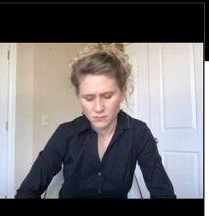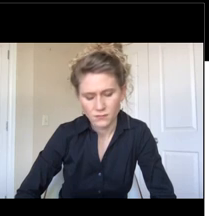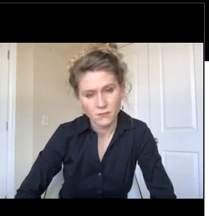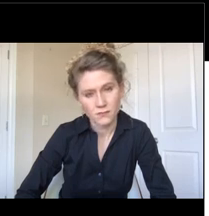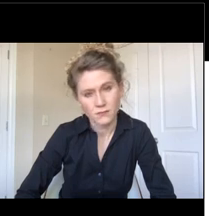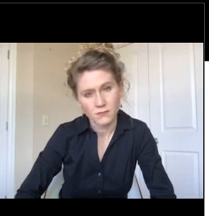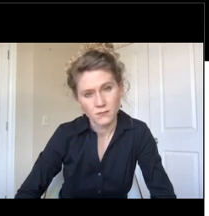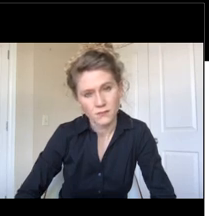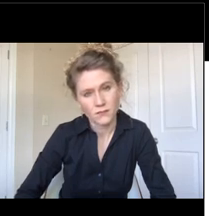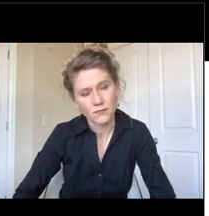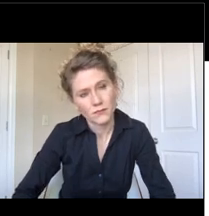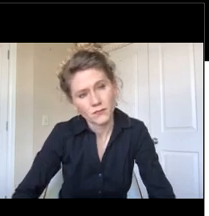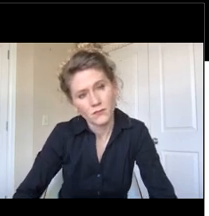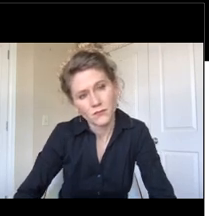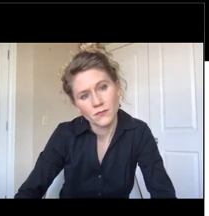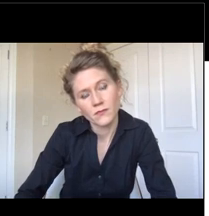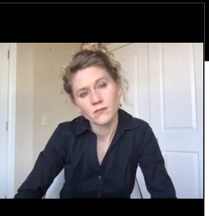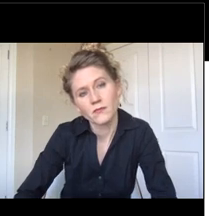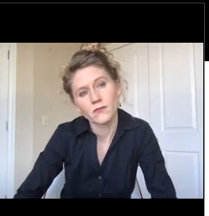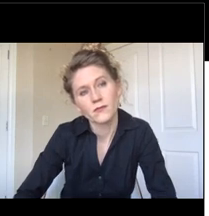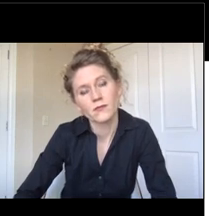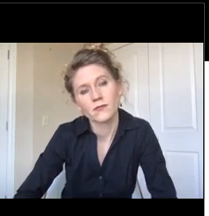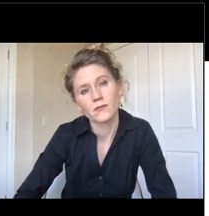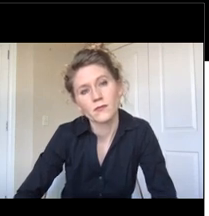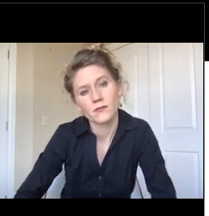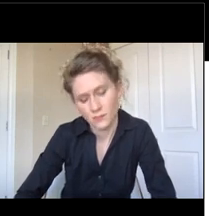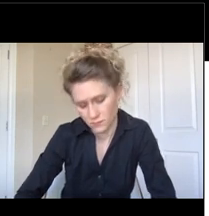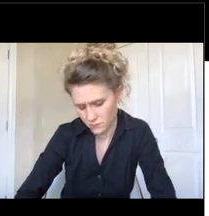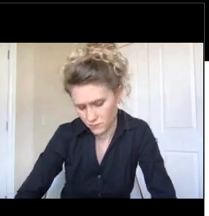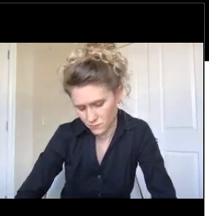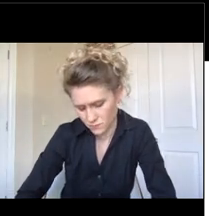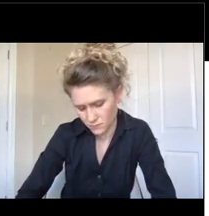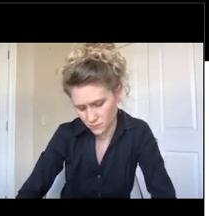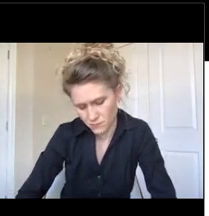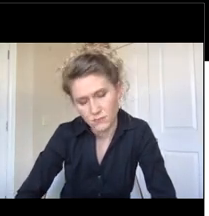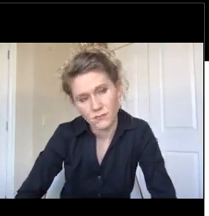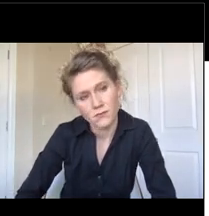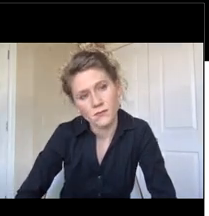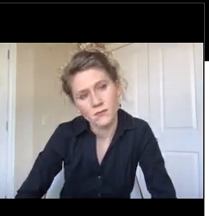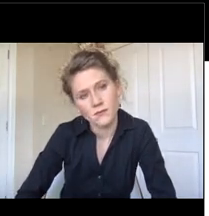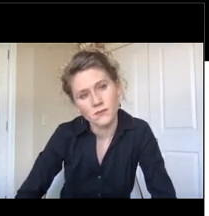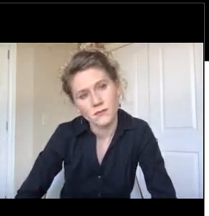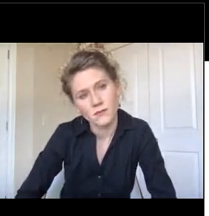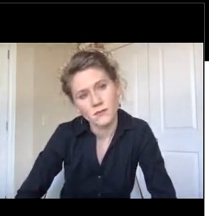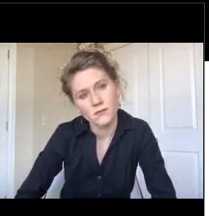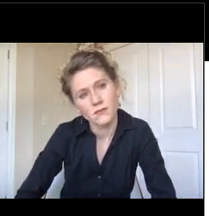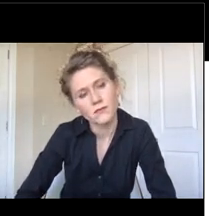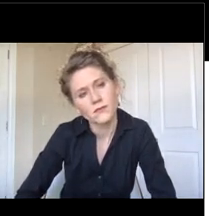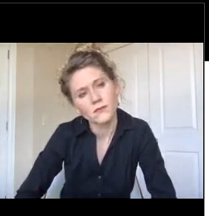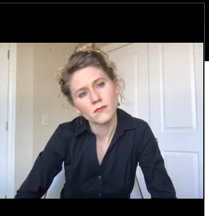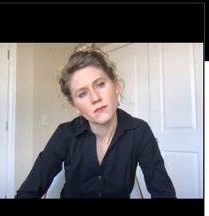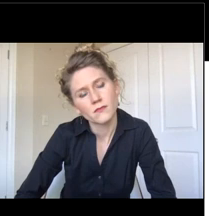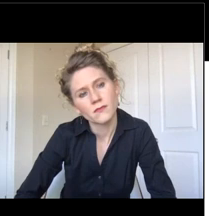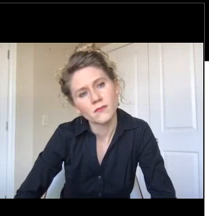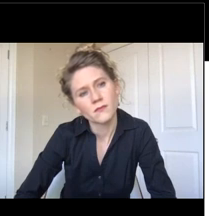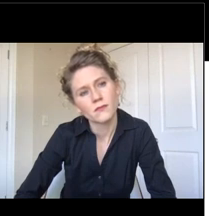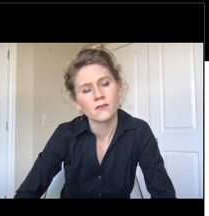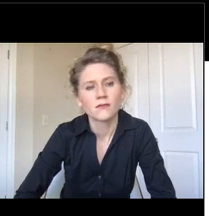a road similar to Palos Verdes Court, what are you considering? What are you thinking about? And Jerry, feel free to chime in I'm going to take us over